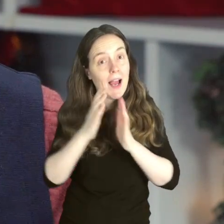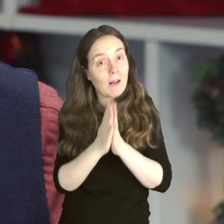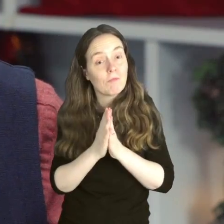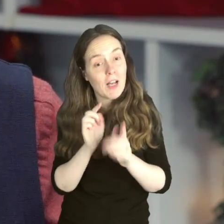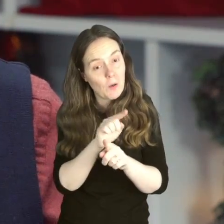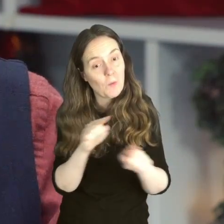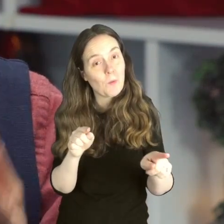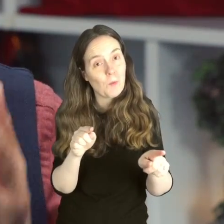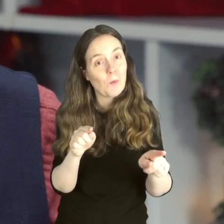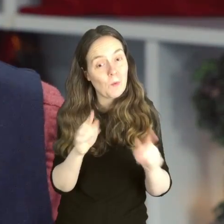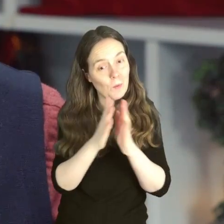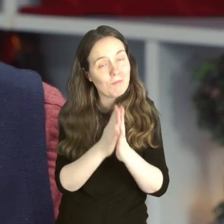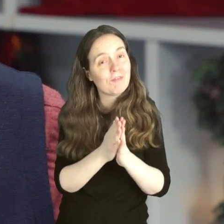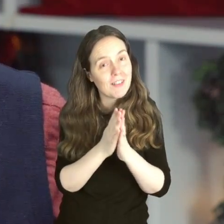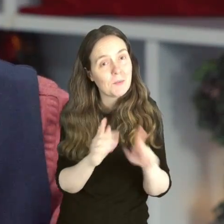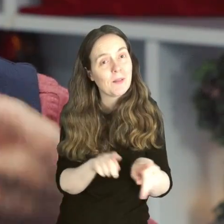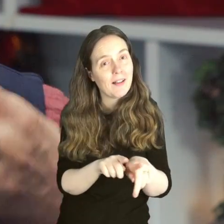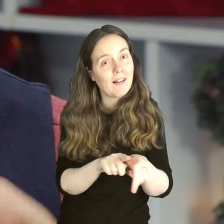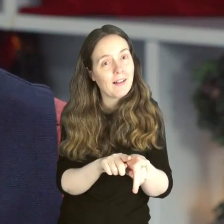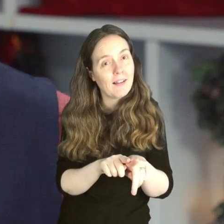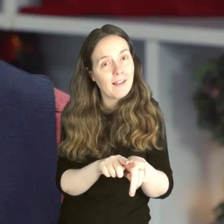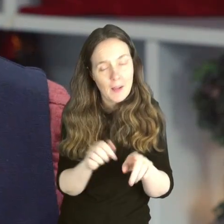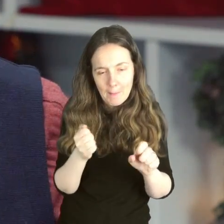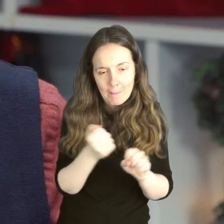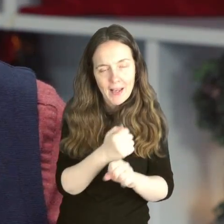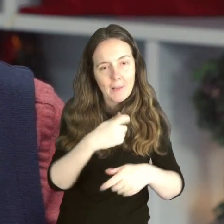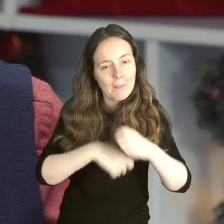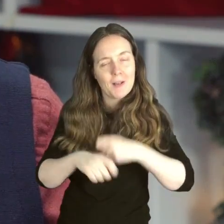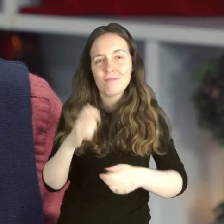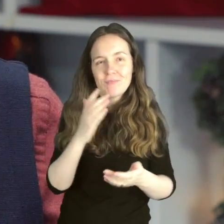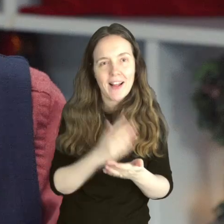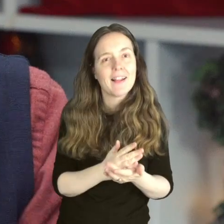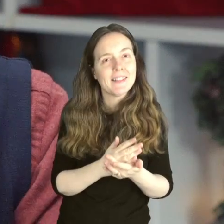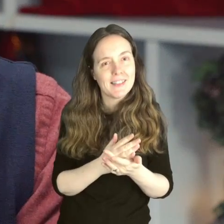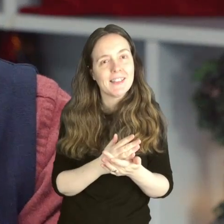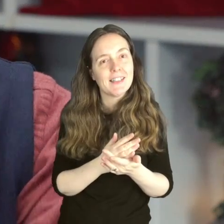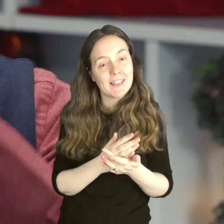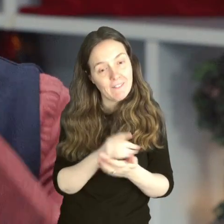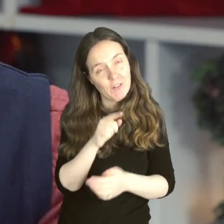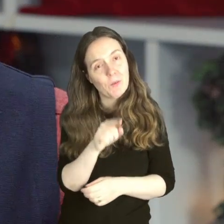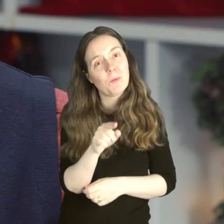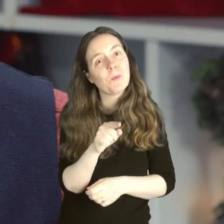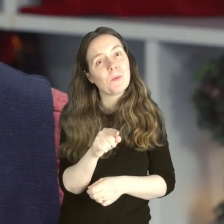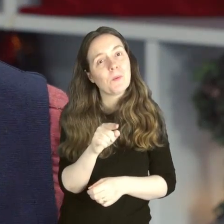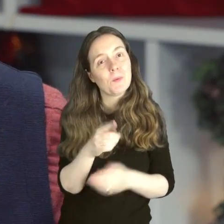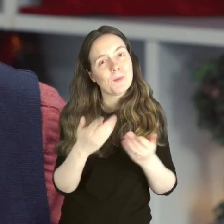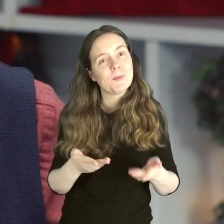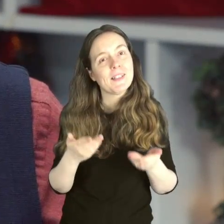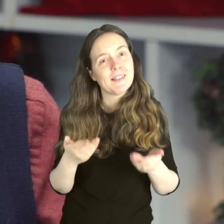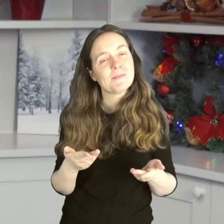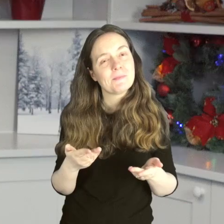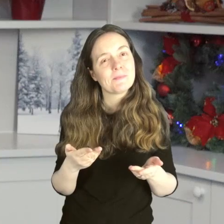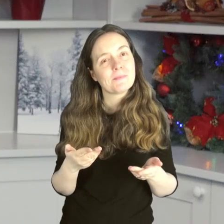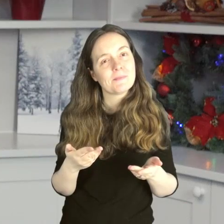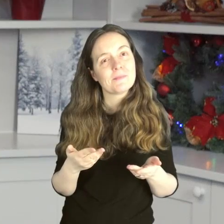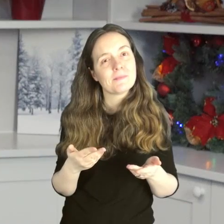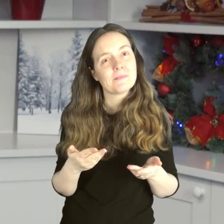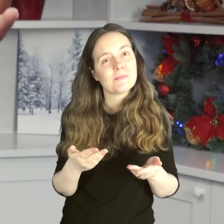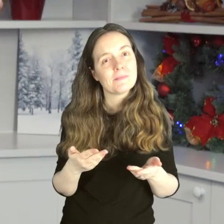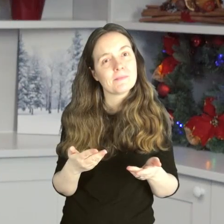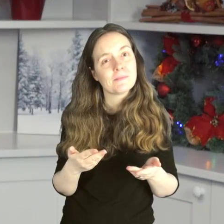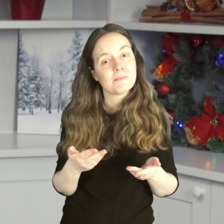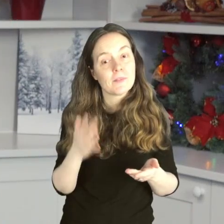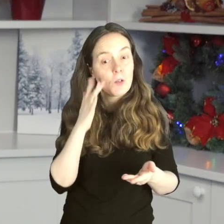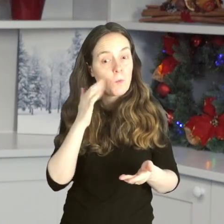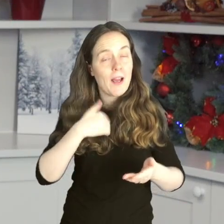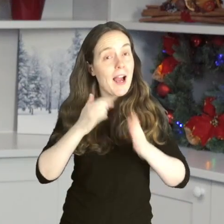words and make this a reality for you today? As I pray